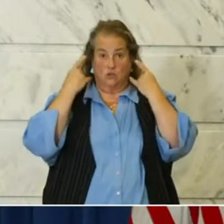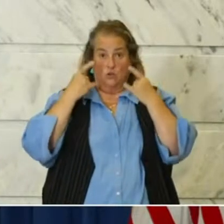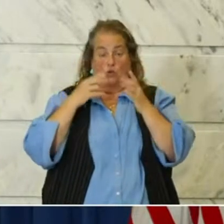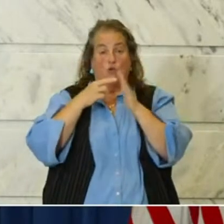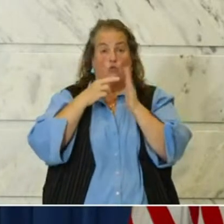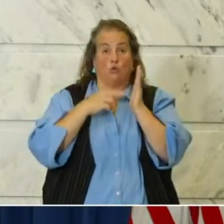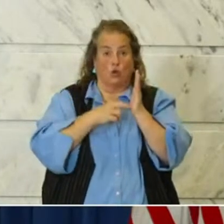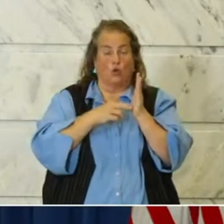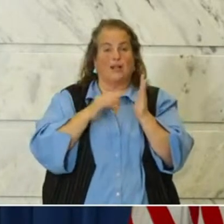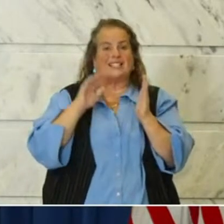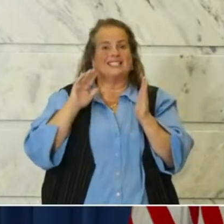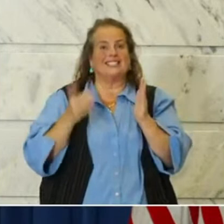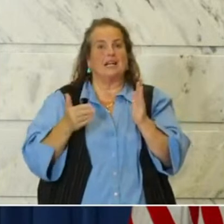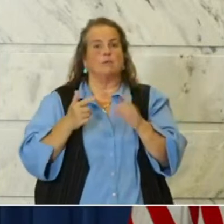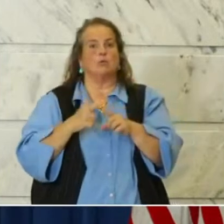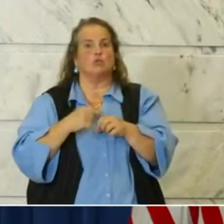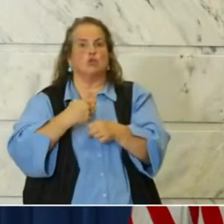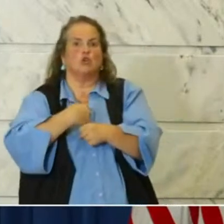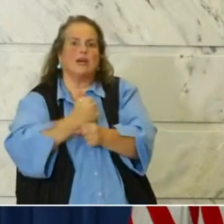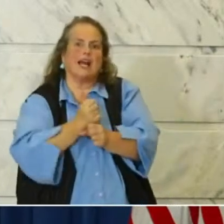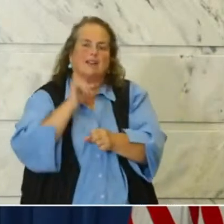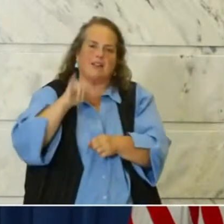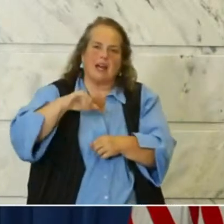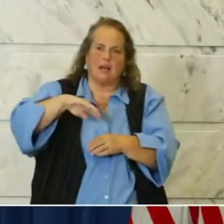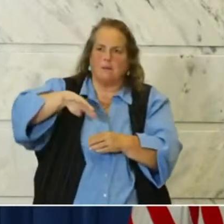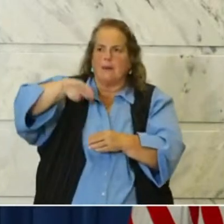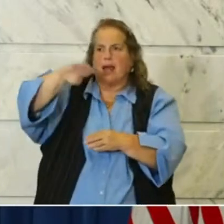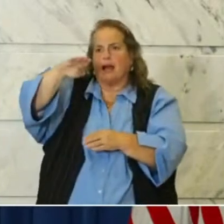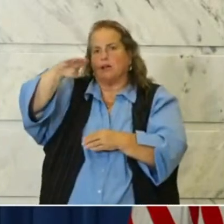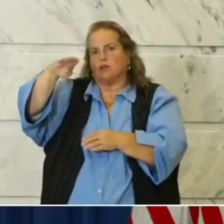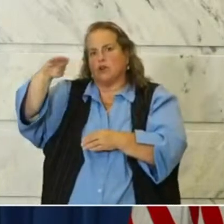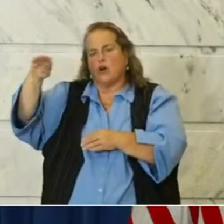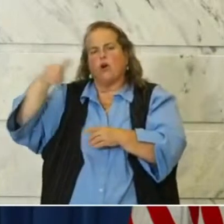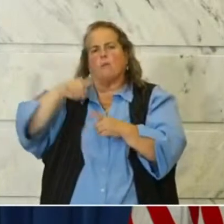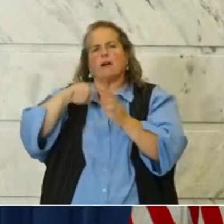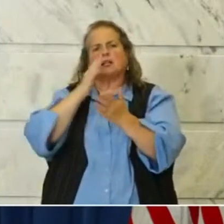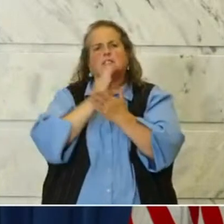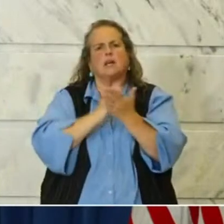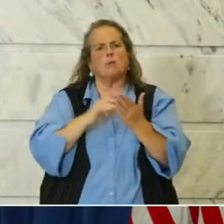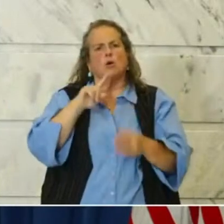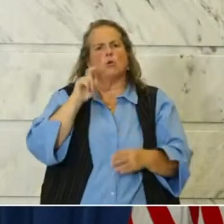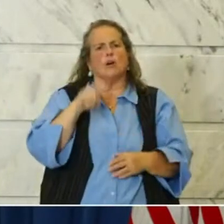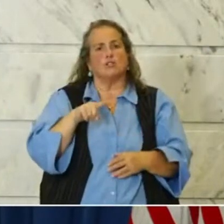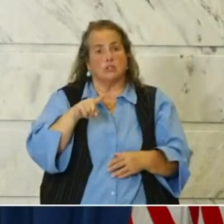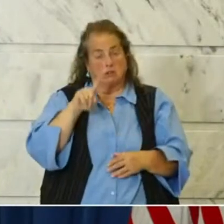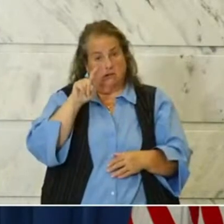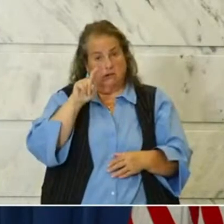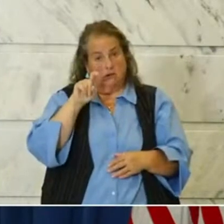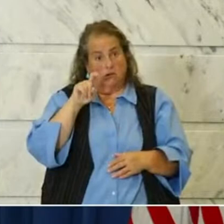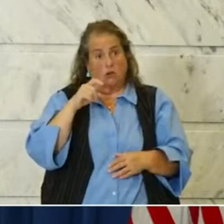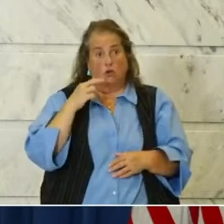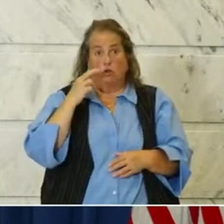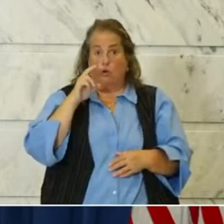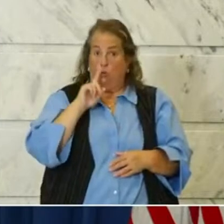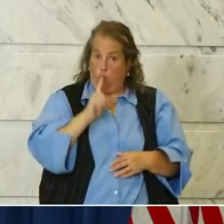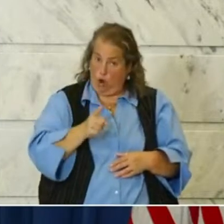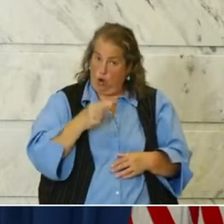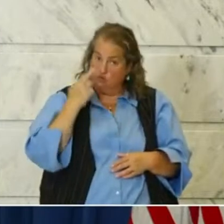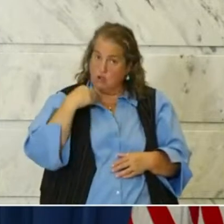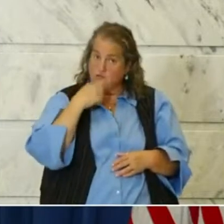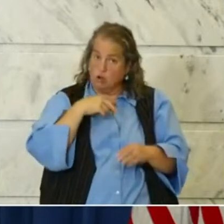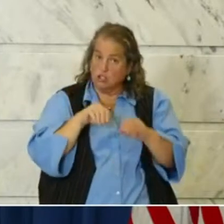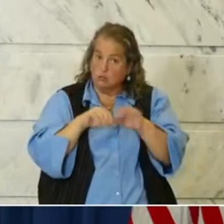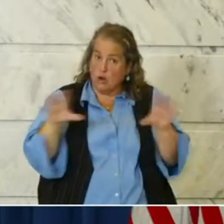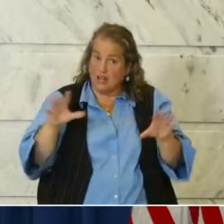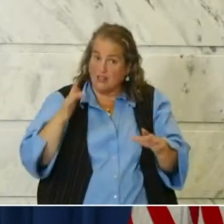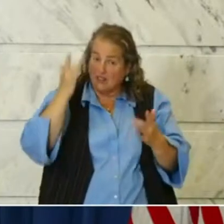what was creating the plateau, but then some would question whether restaurants were really spreading the virus because you can't wear